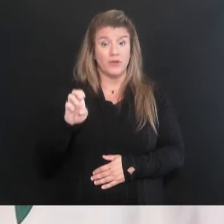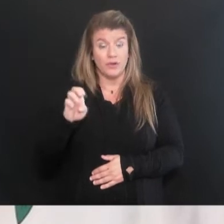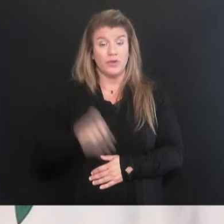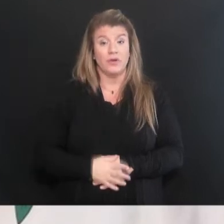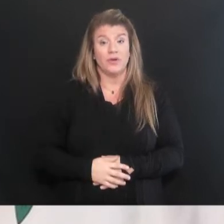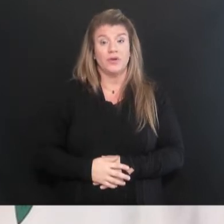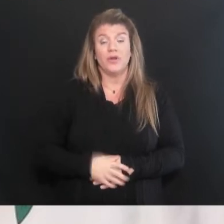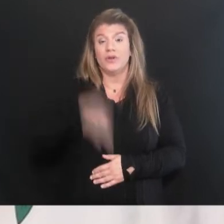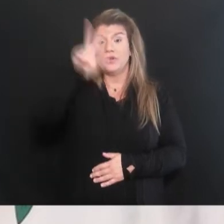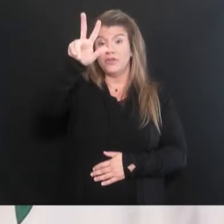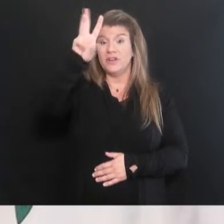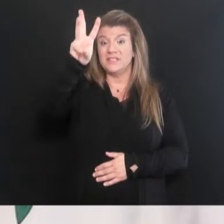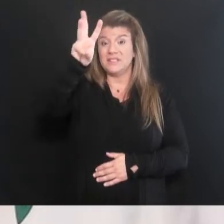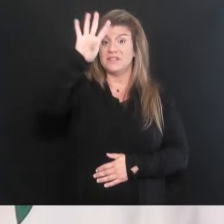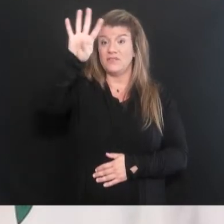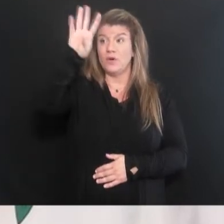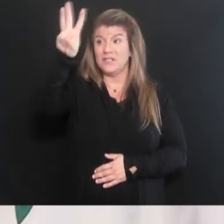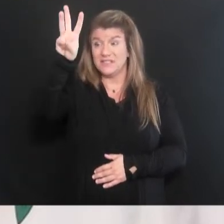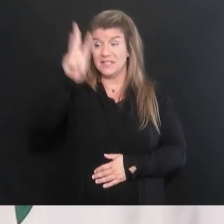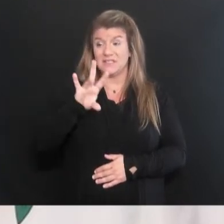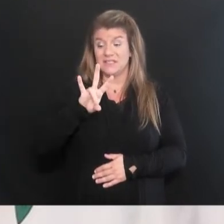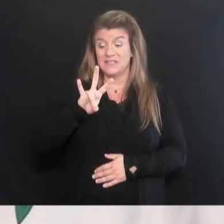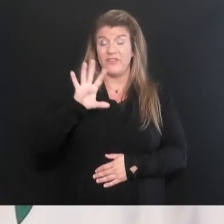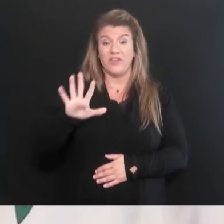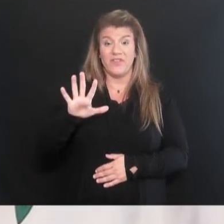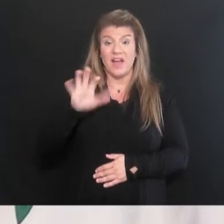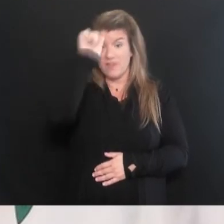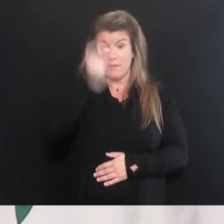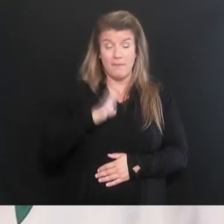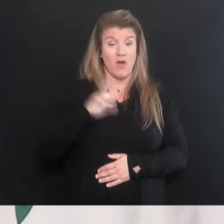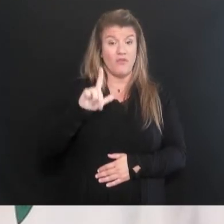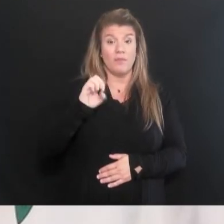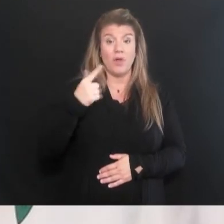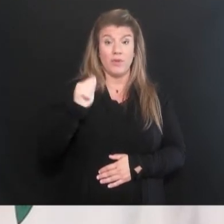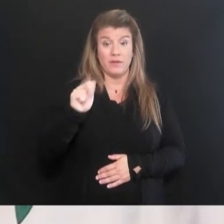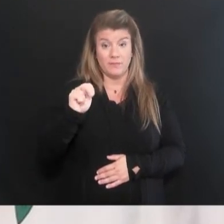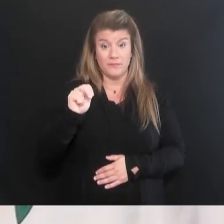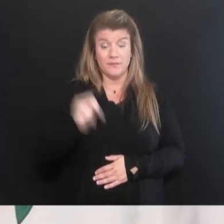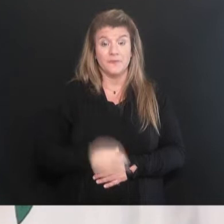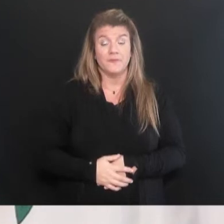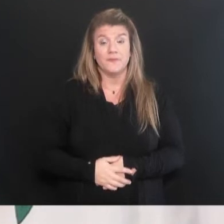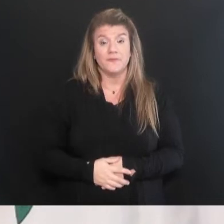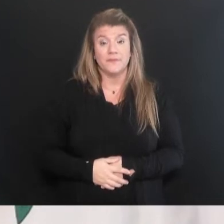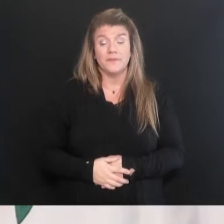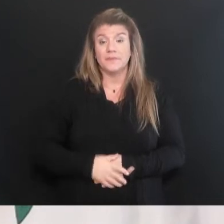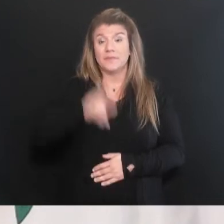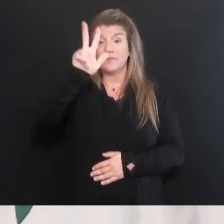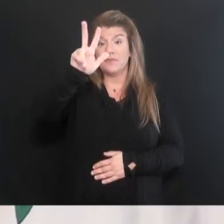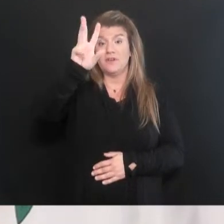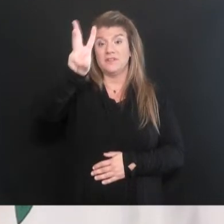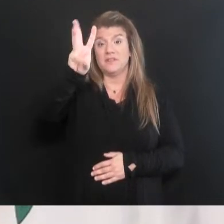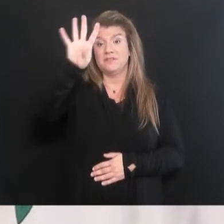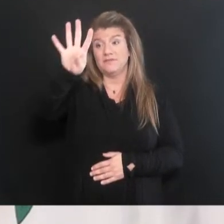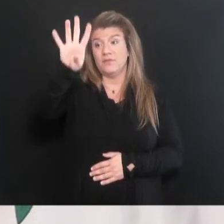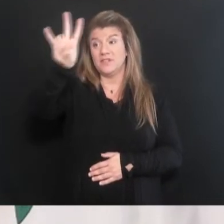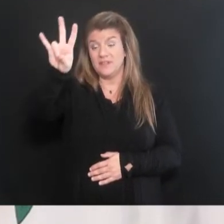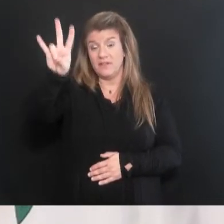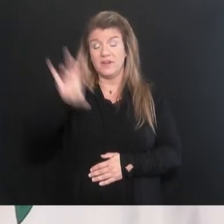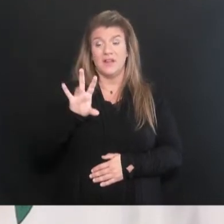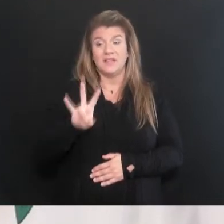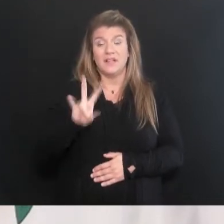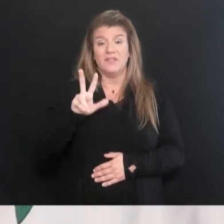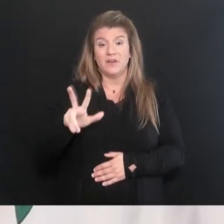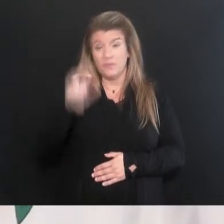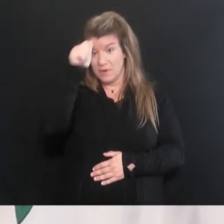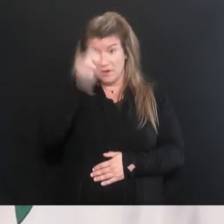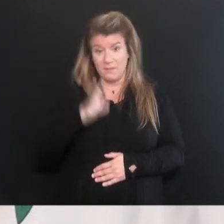The 3,646th death, a 75-year-old male from Logan County. The 3,647th death, a